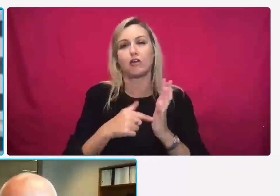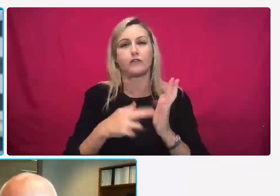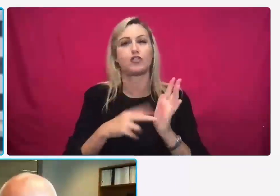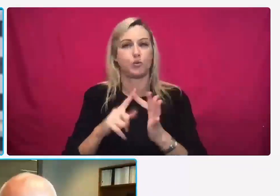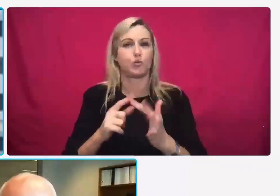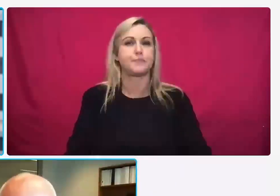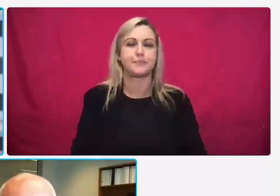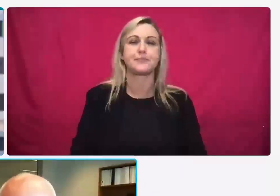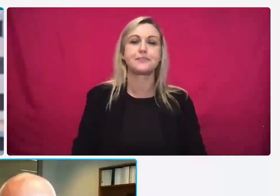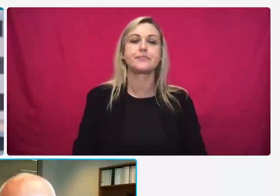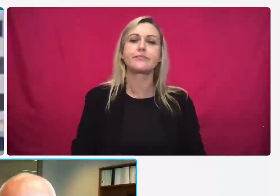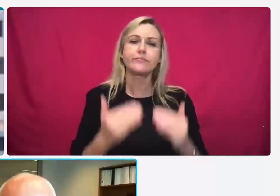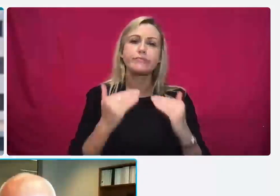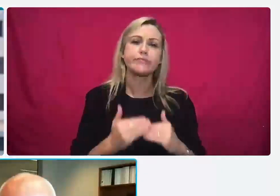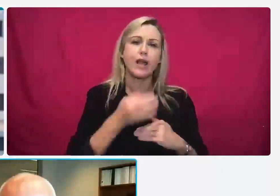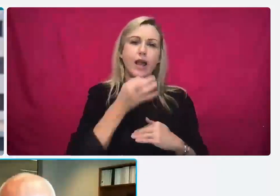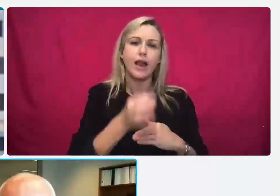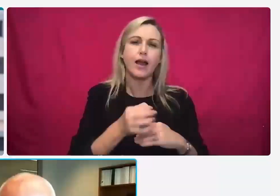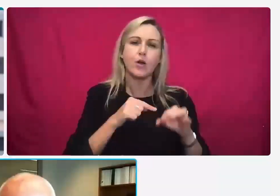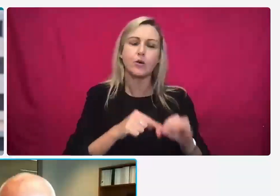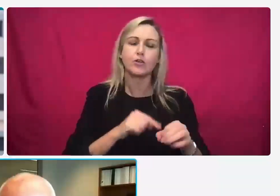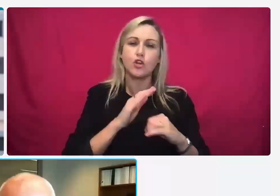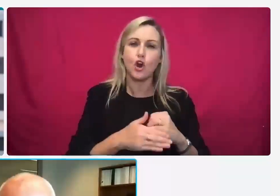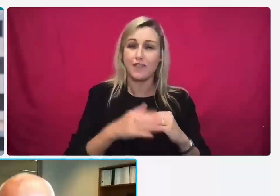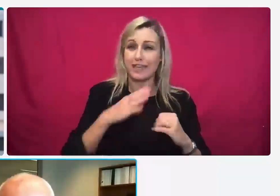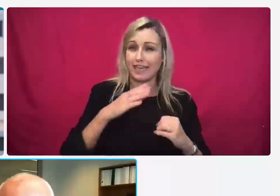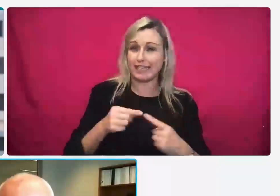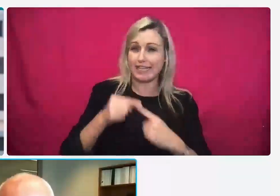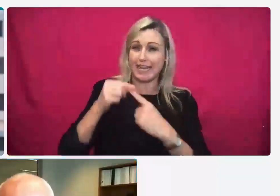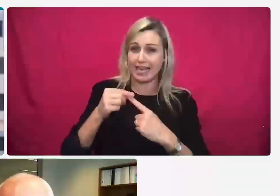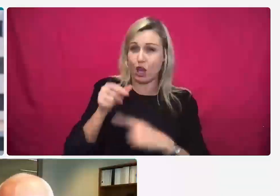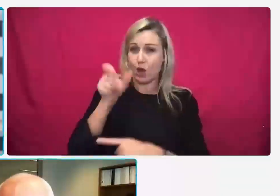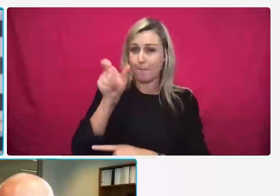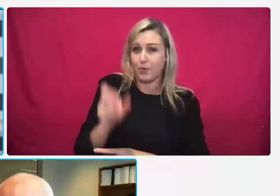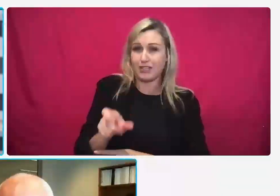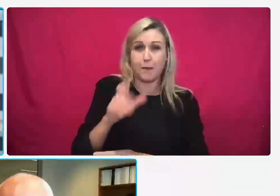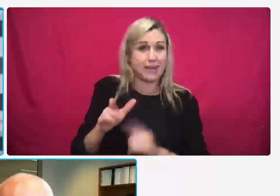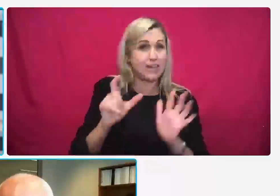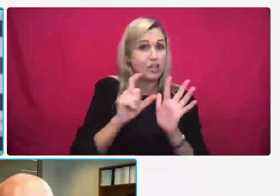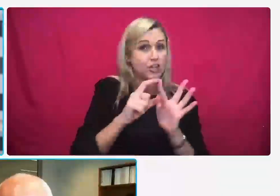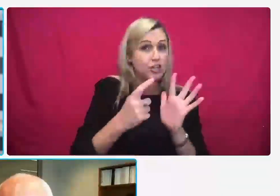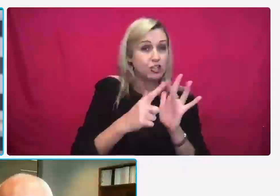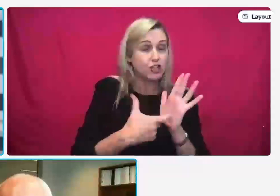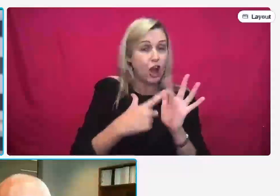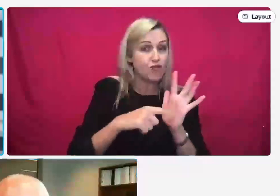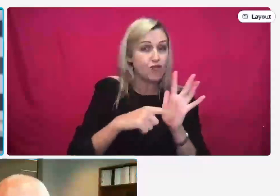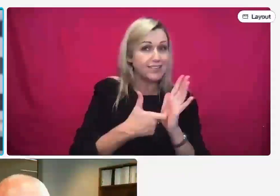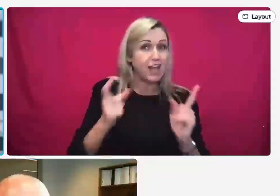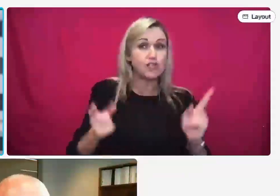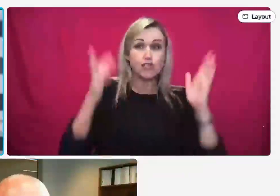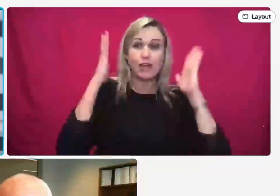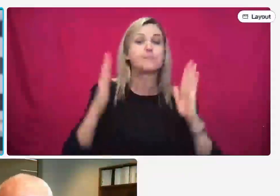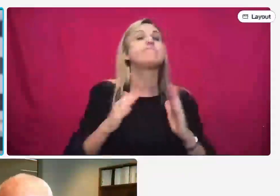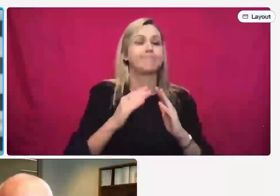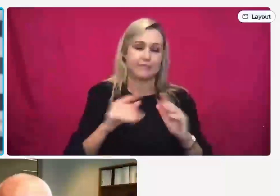When you say that the report has to be signed by key personnel, do you mean the director? I do. I mean the director. It's the same requirements as the aged